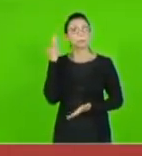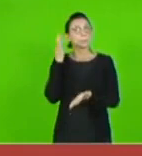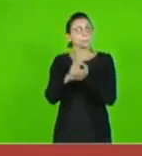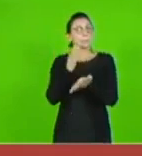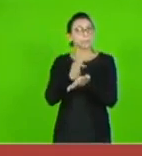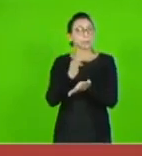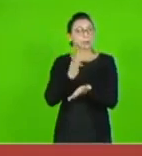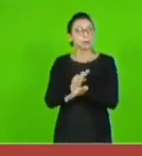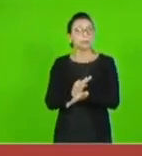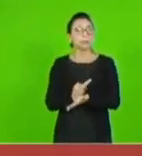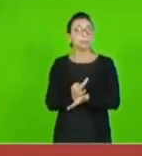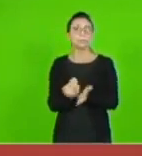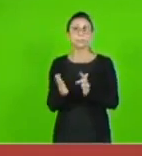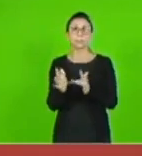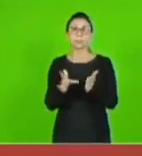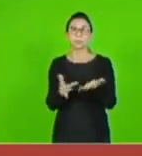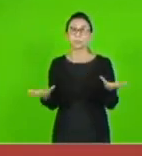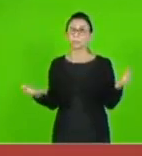Lord.